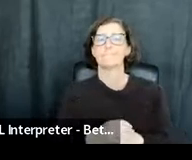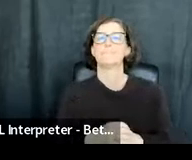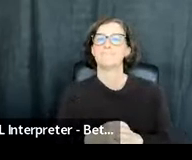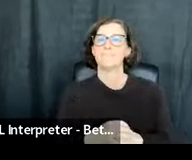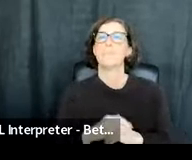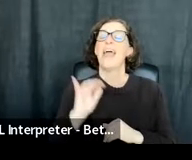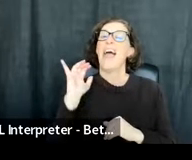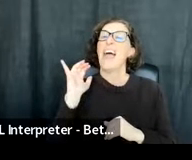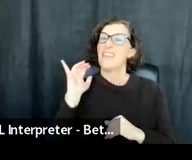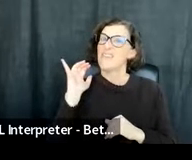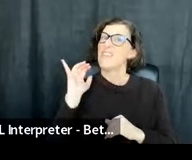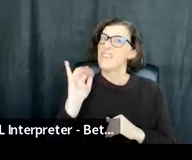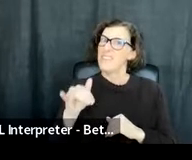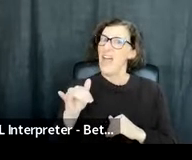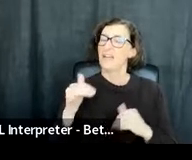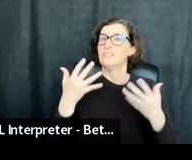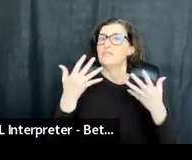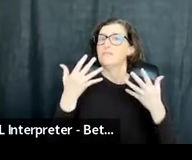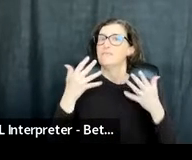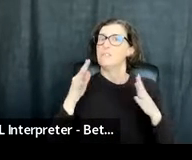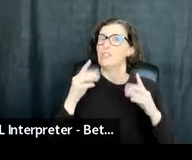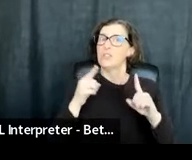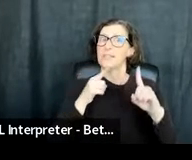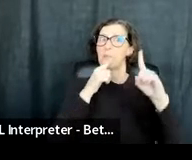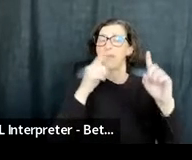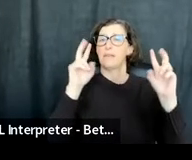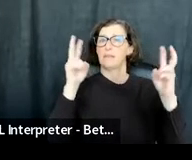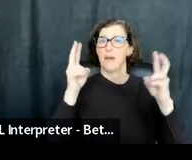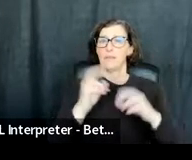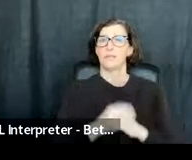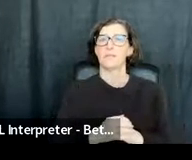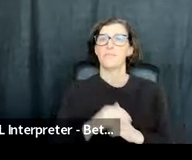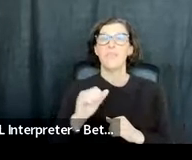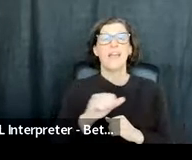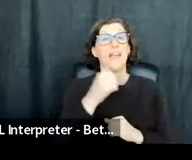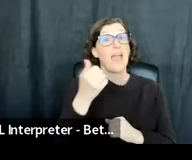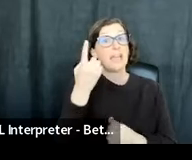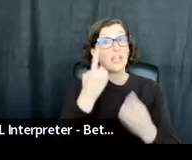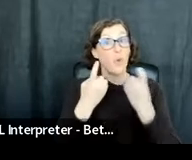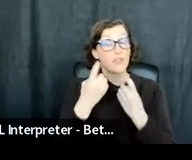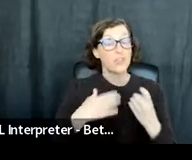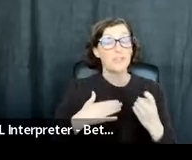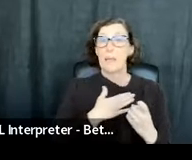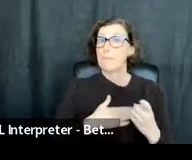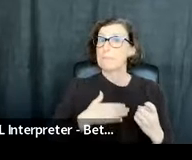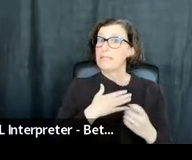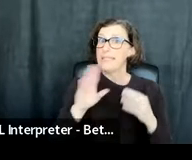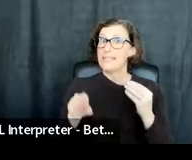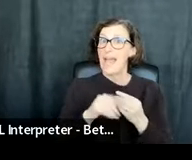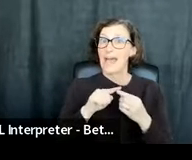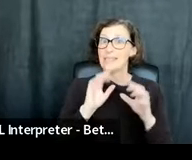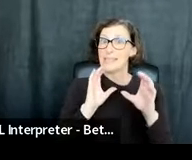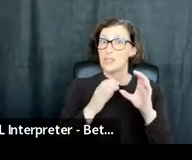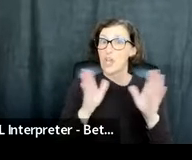our main topic areas here. Yes. Are there any questions? Please feel free to put them in the chat box, or